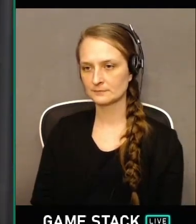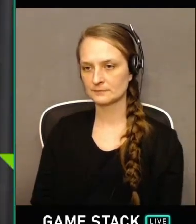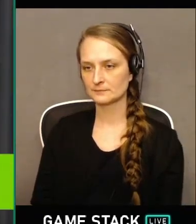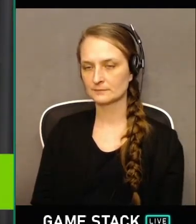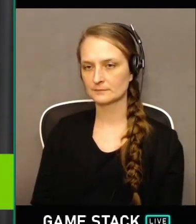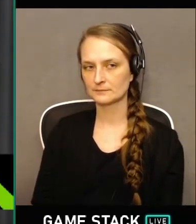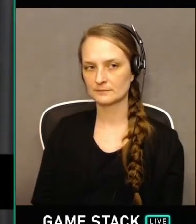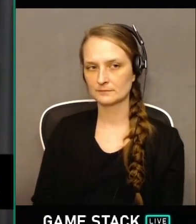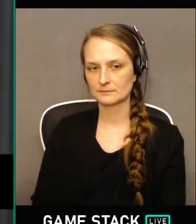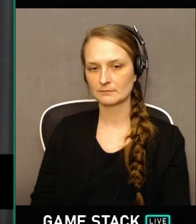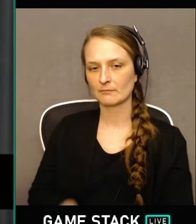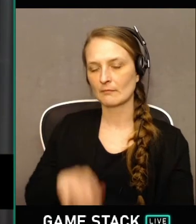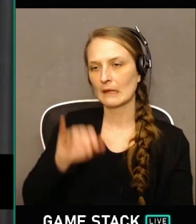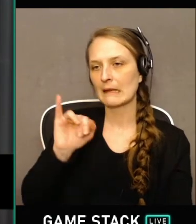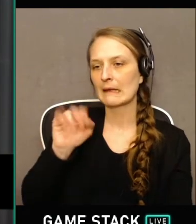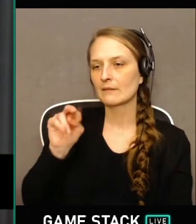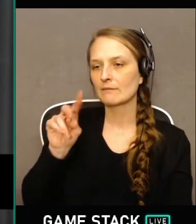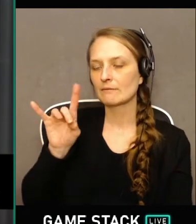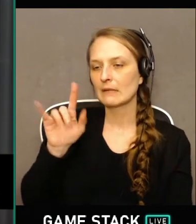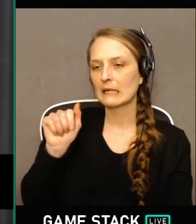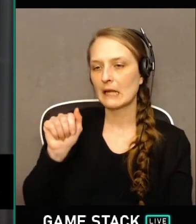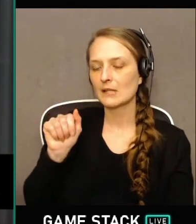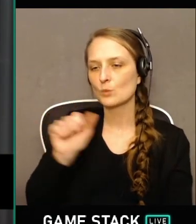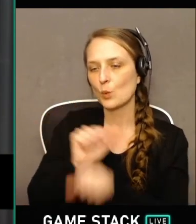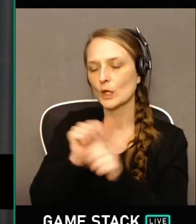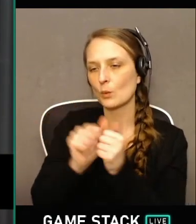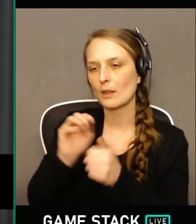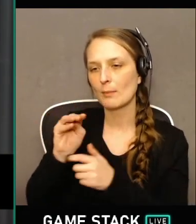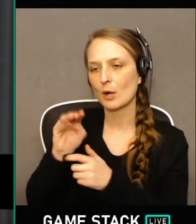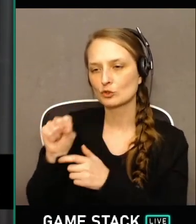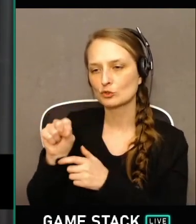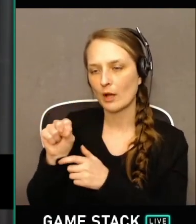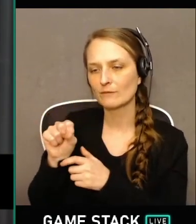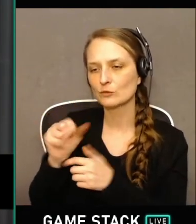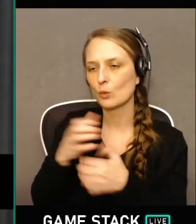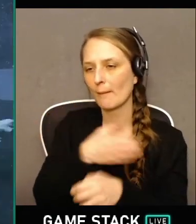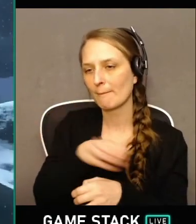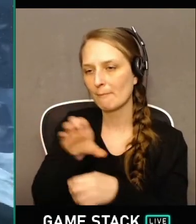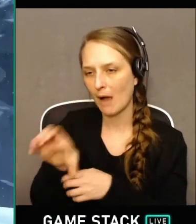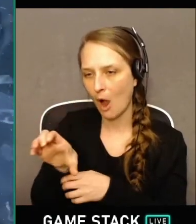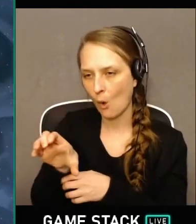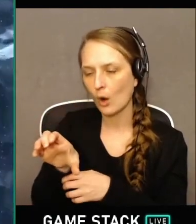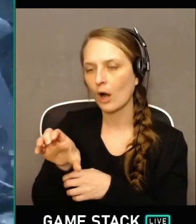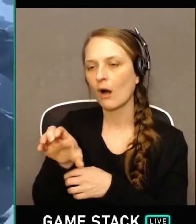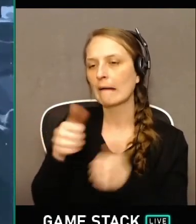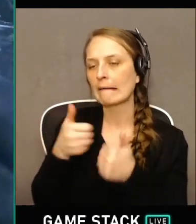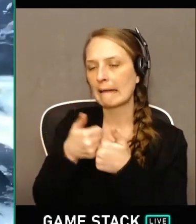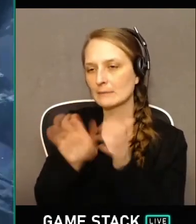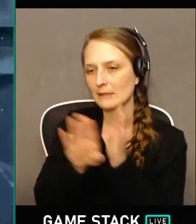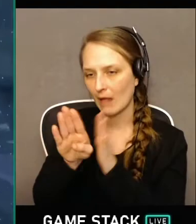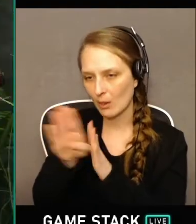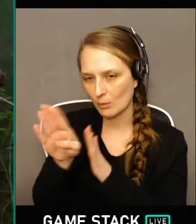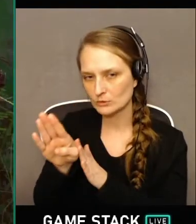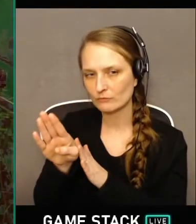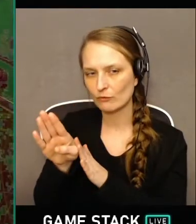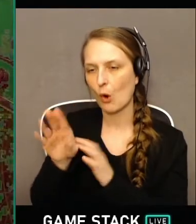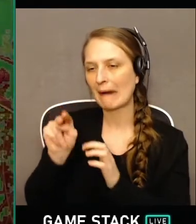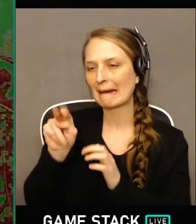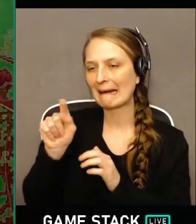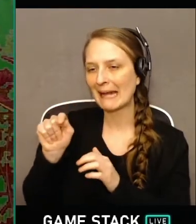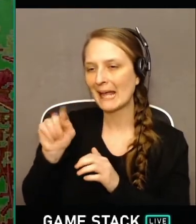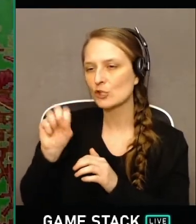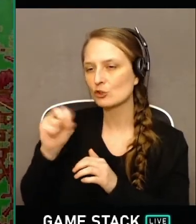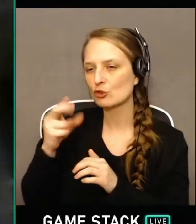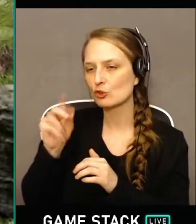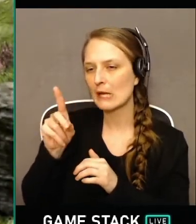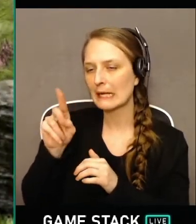NVIDIA has been working with Microsoft to empower game developers with DirectX 12 Ultimate through the introduction of mesh shading, variable rate